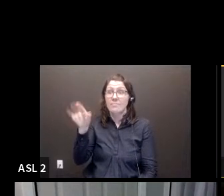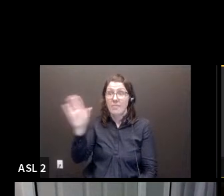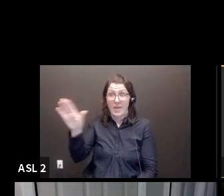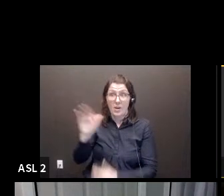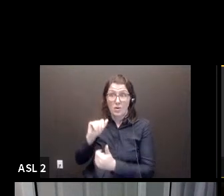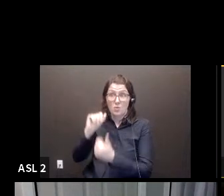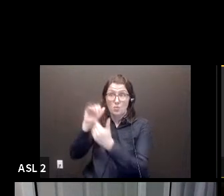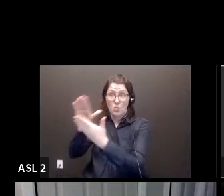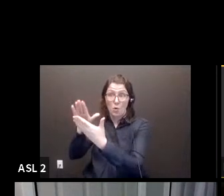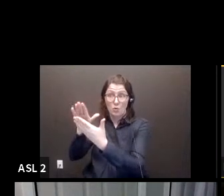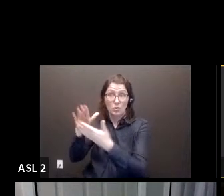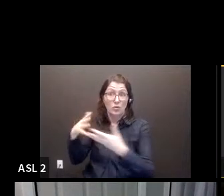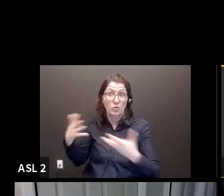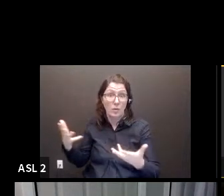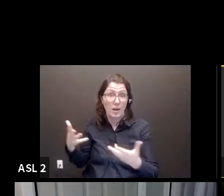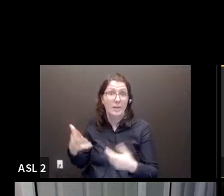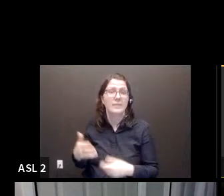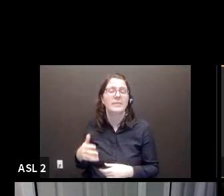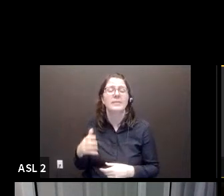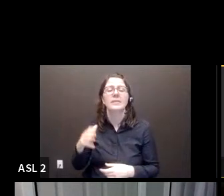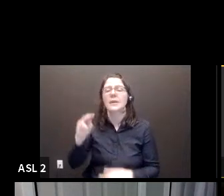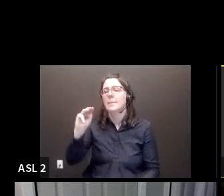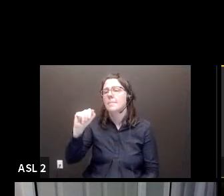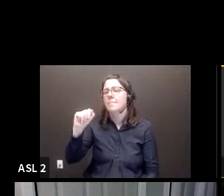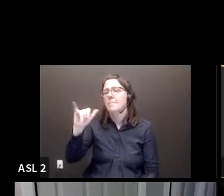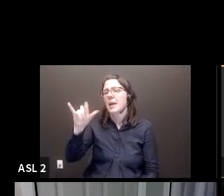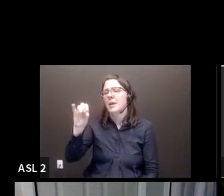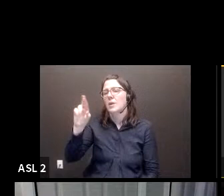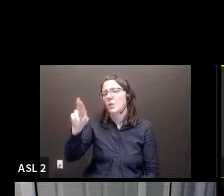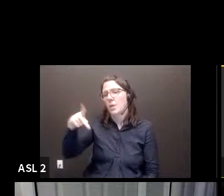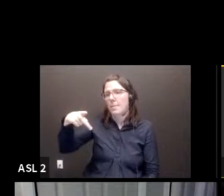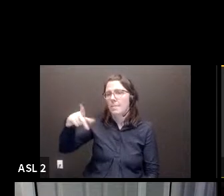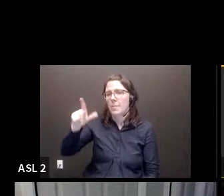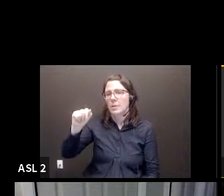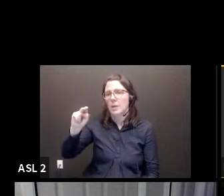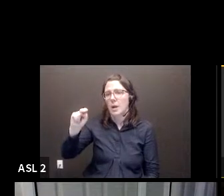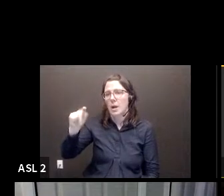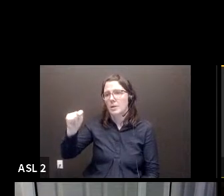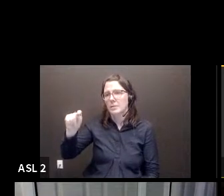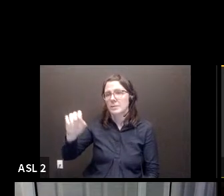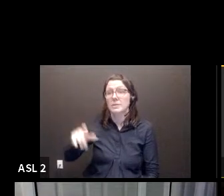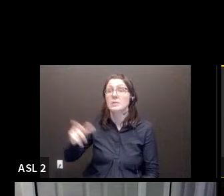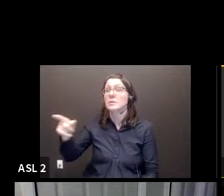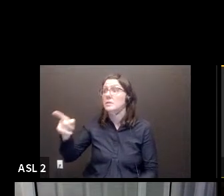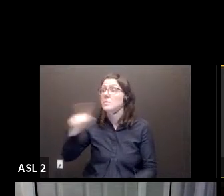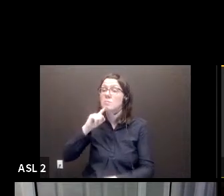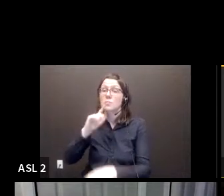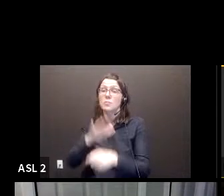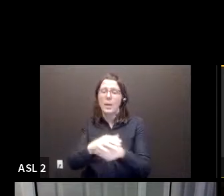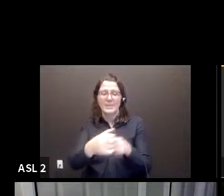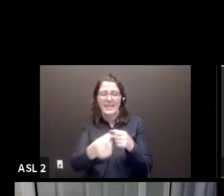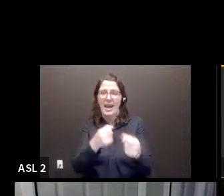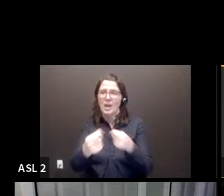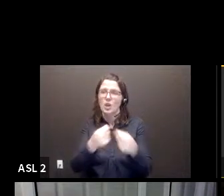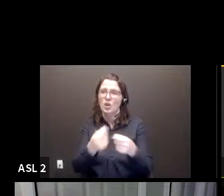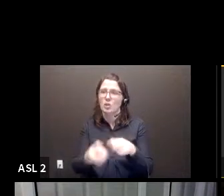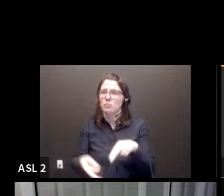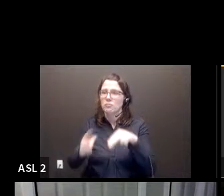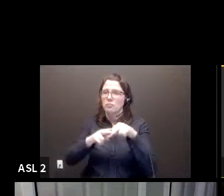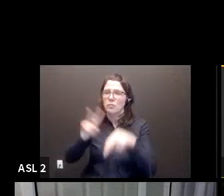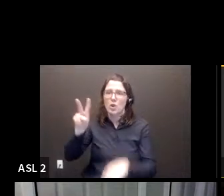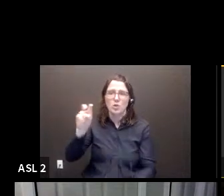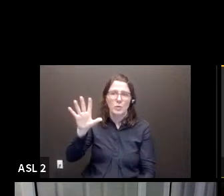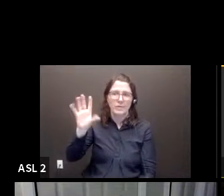mayor plant this is plant has promised to hire an additional 250 police officers by the end of